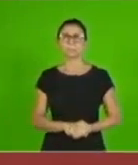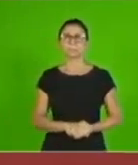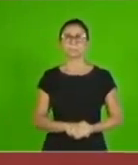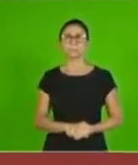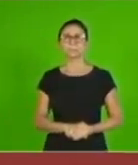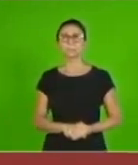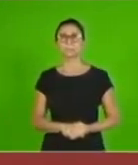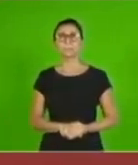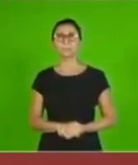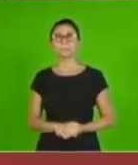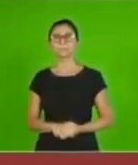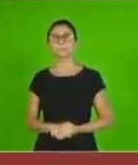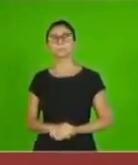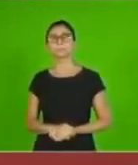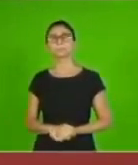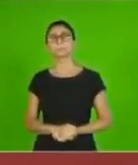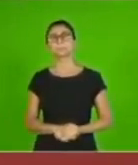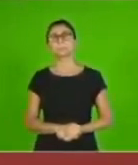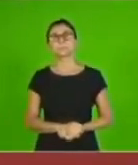when there was the